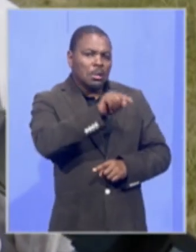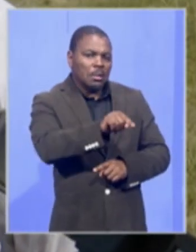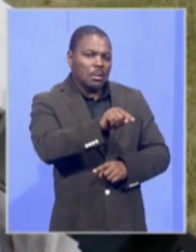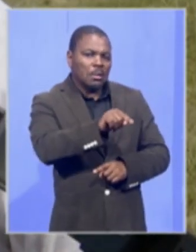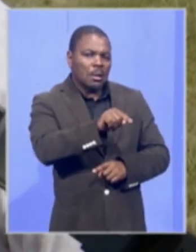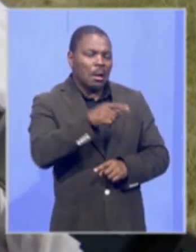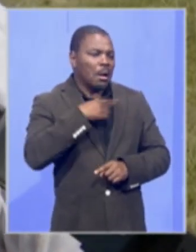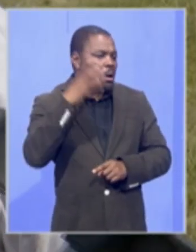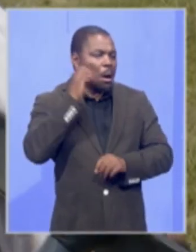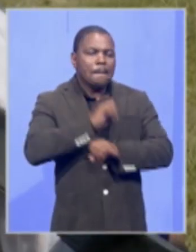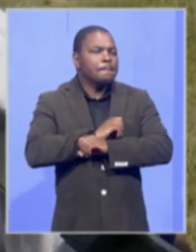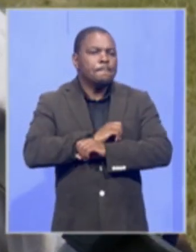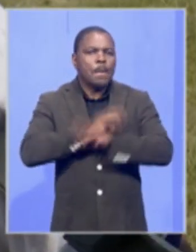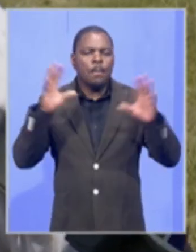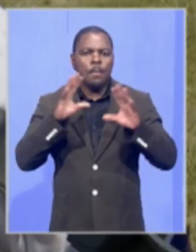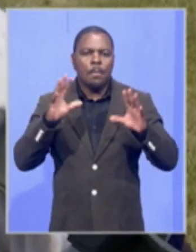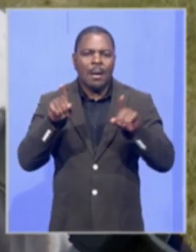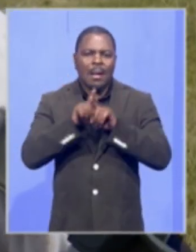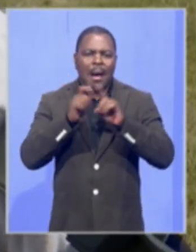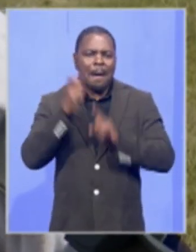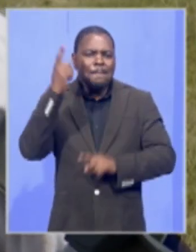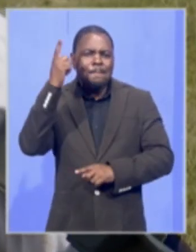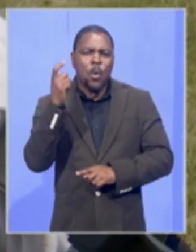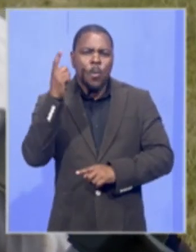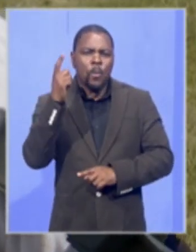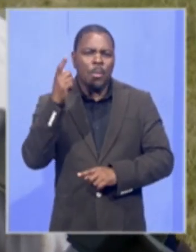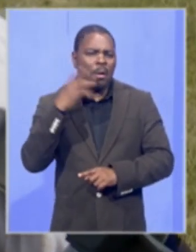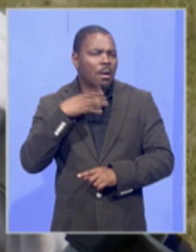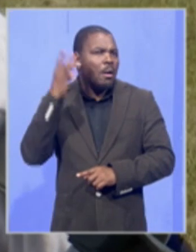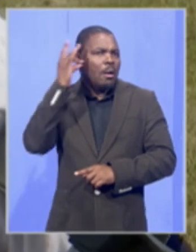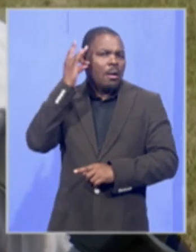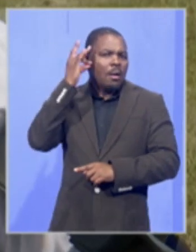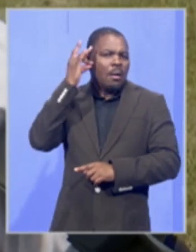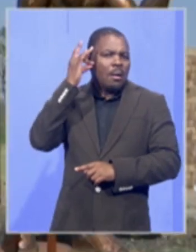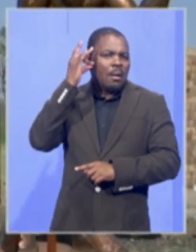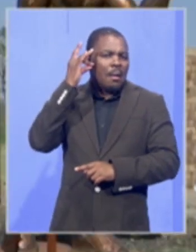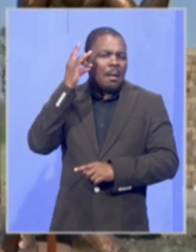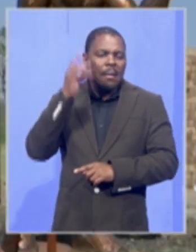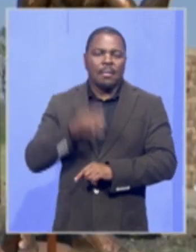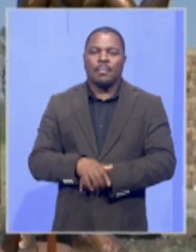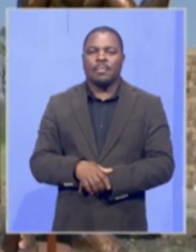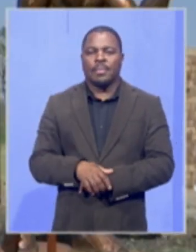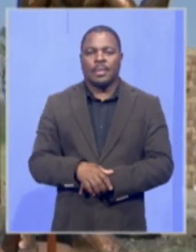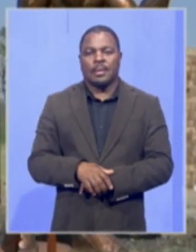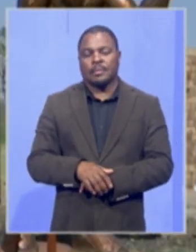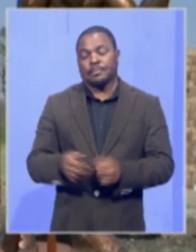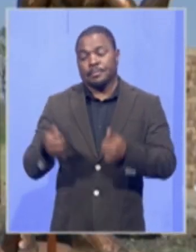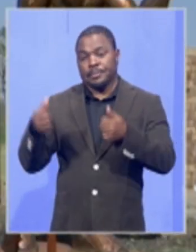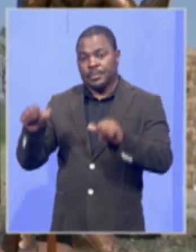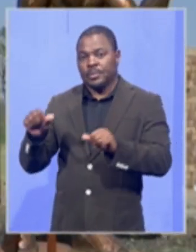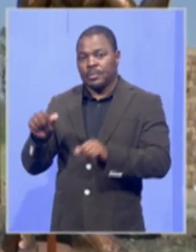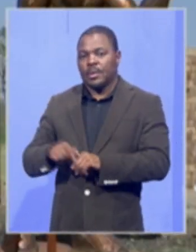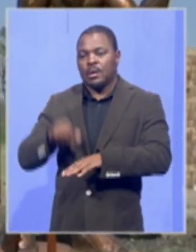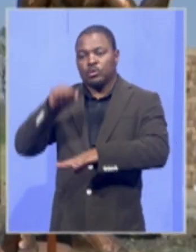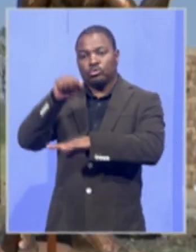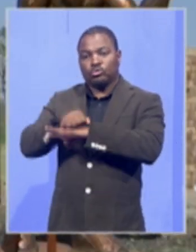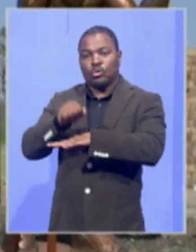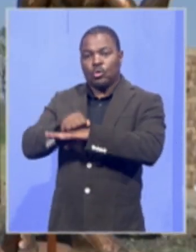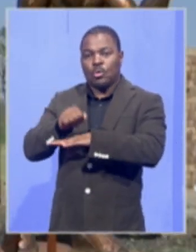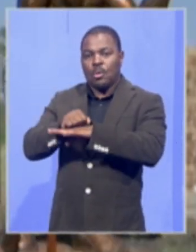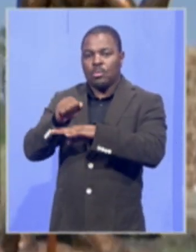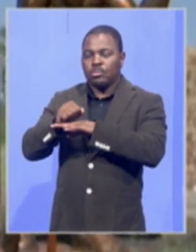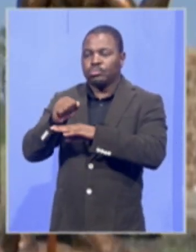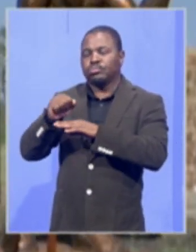bam a thuya ka ke ditse ka sethunya e ne thunya a tobola. ka ho le leng lejwe la lebitla le